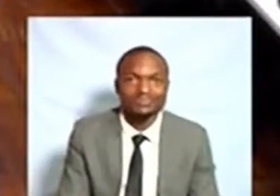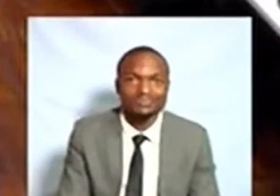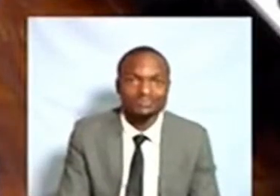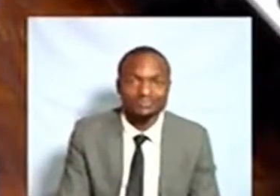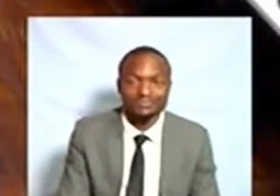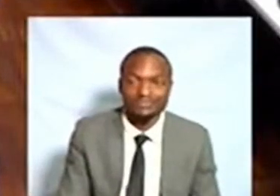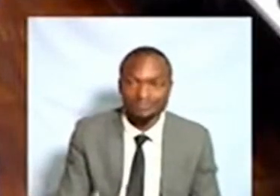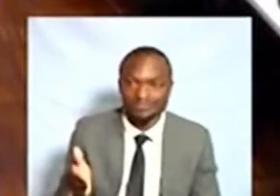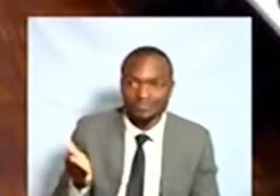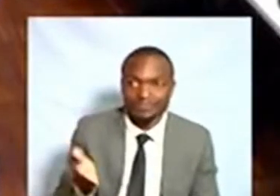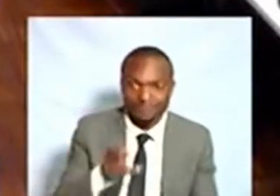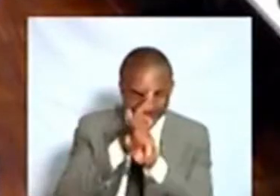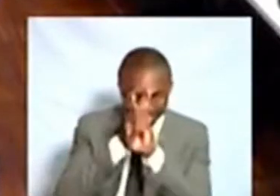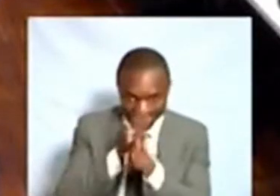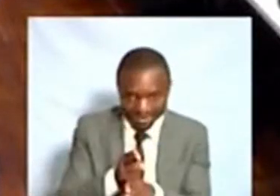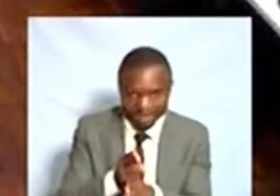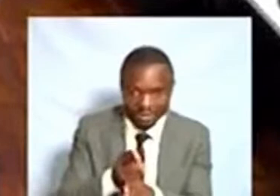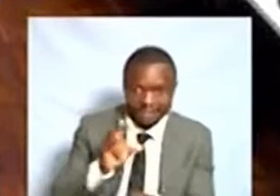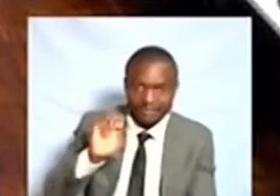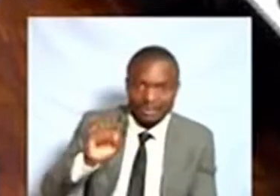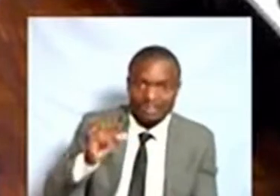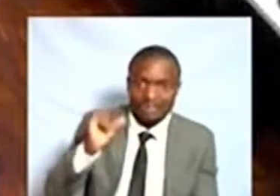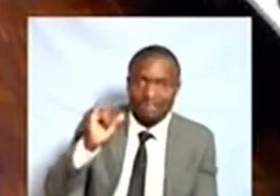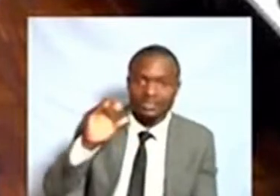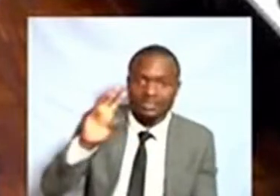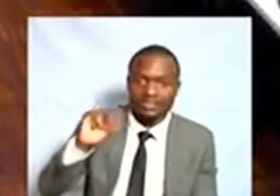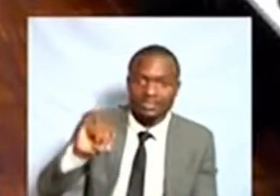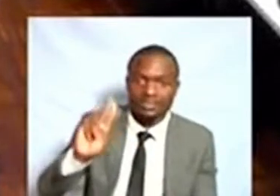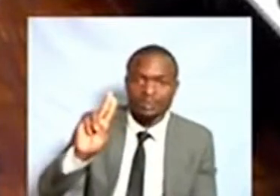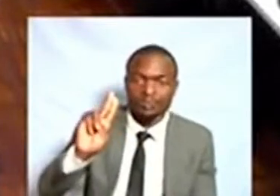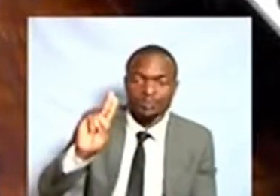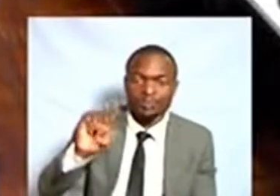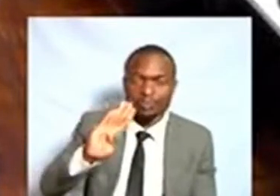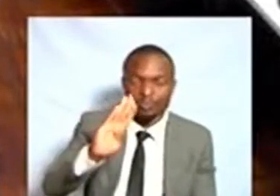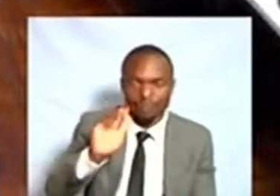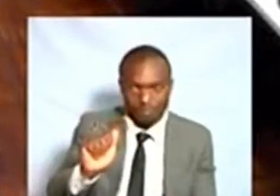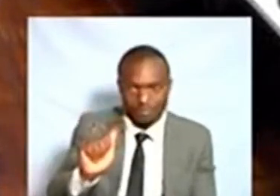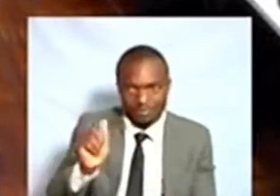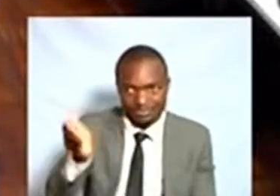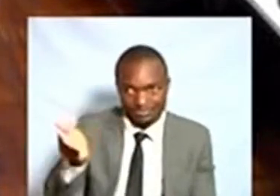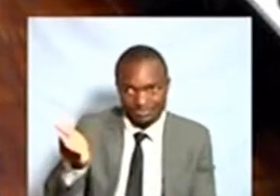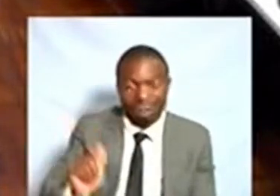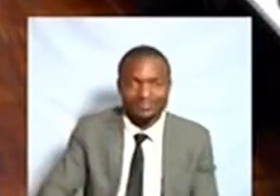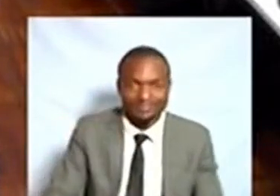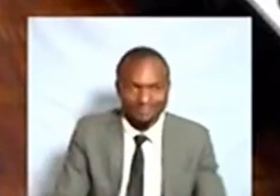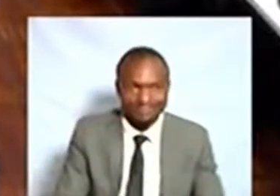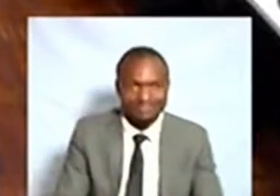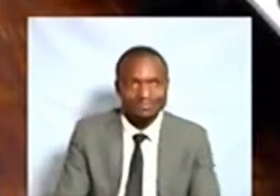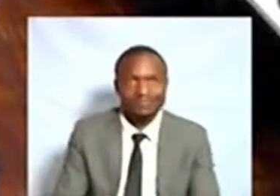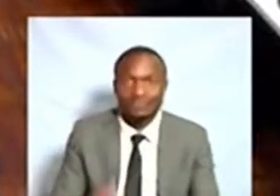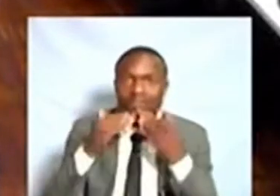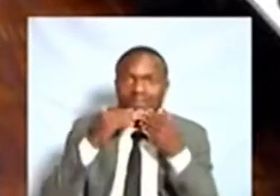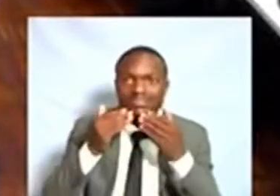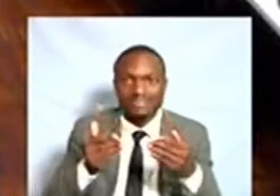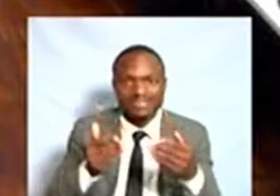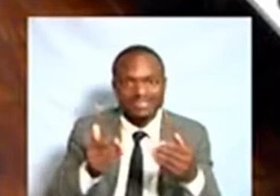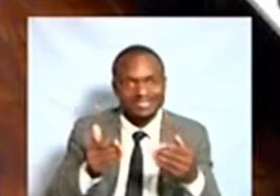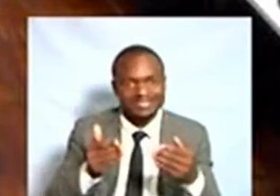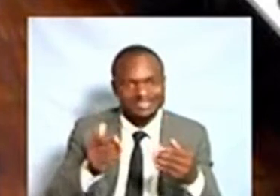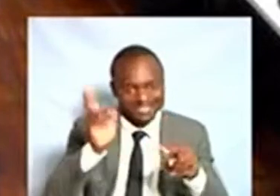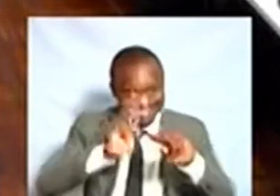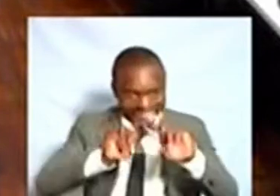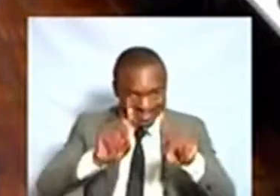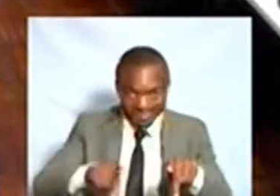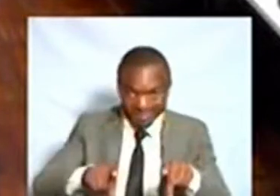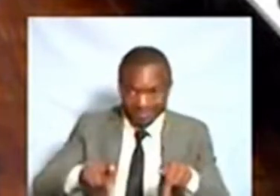Oh yeah, Honorable Simumba and Honorable Mtero. Okay. Thank you very much, Chair. I